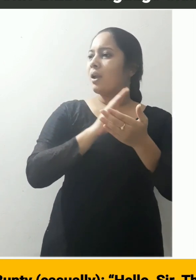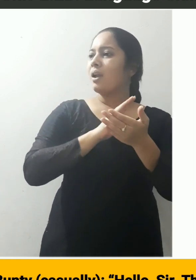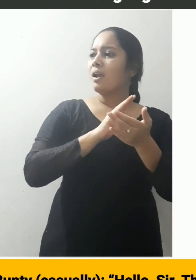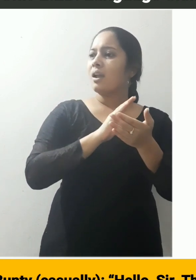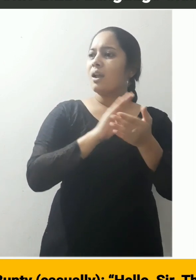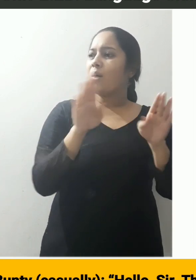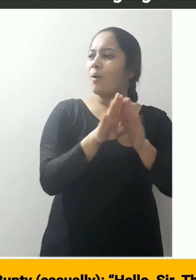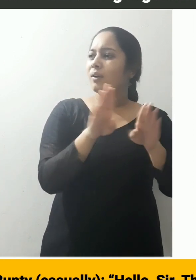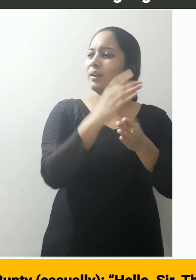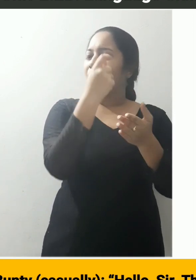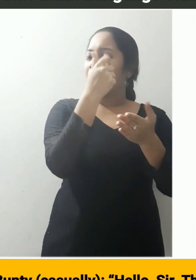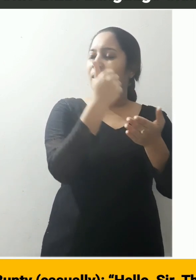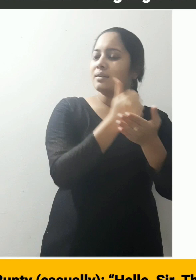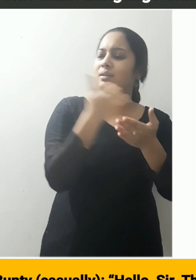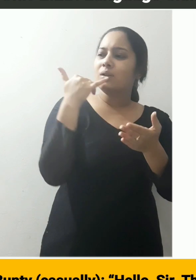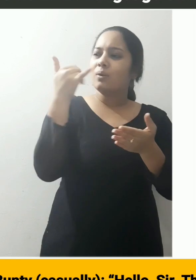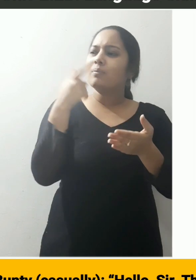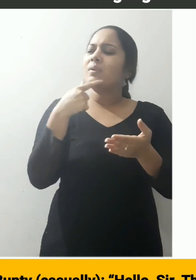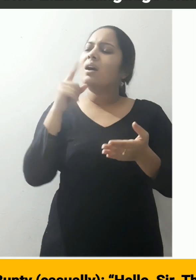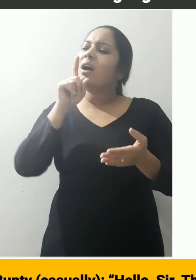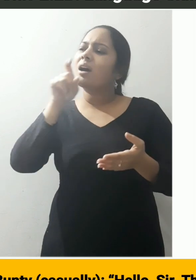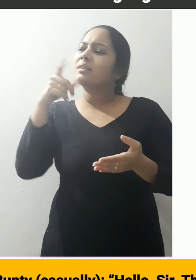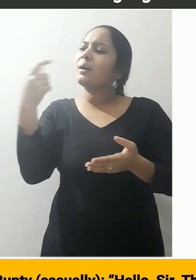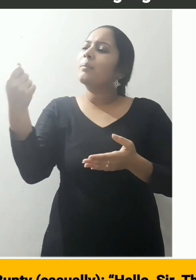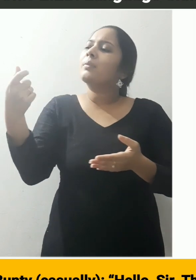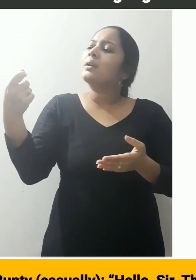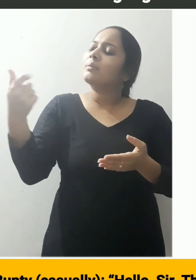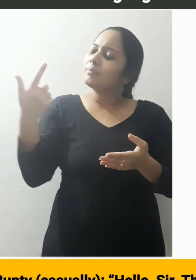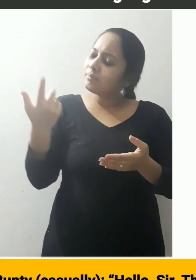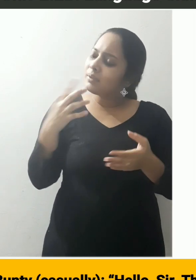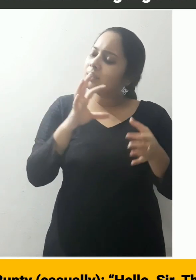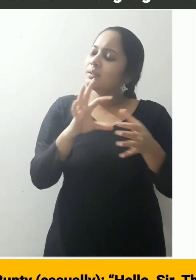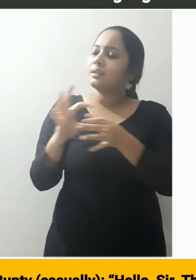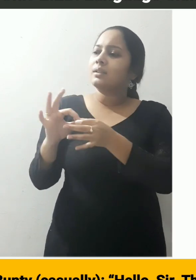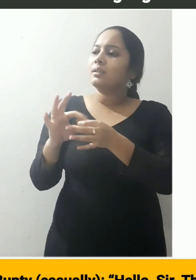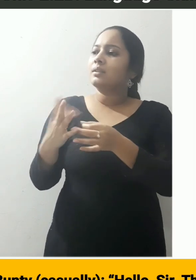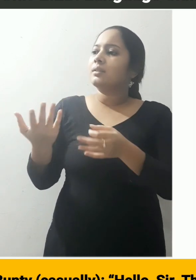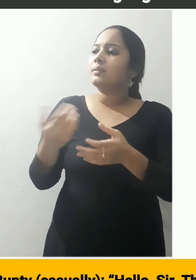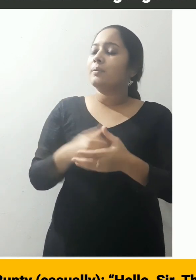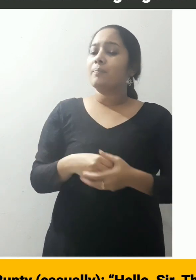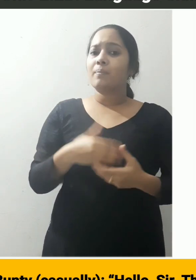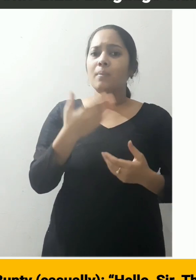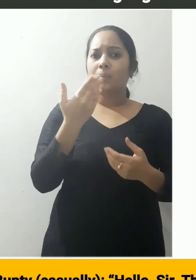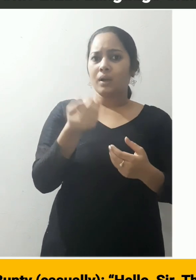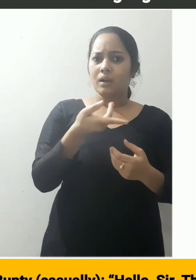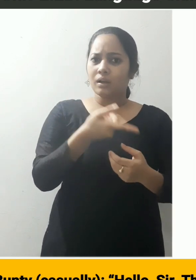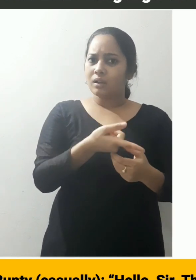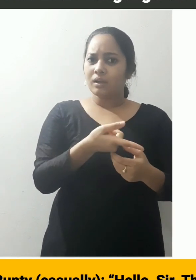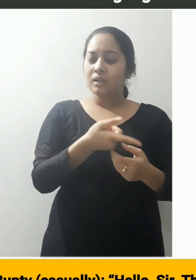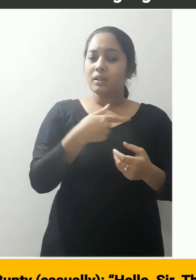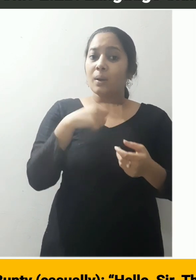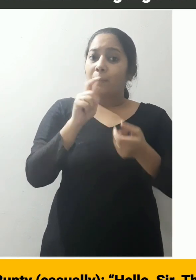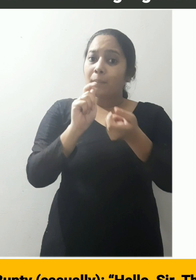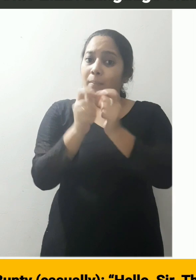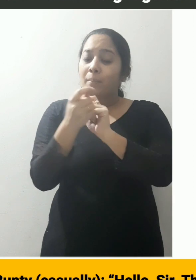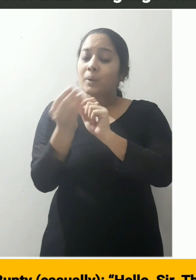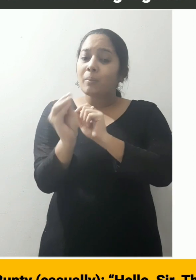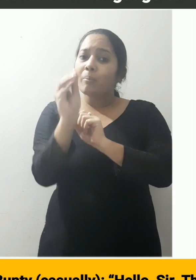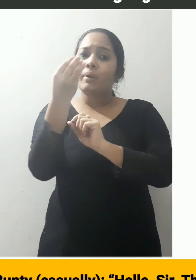Bank. I am calling you to ask you about your payment. What could have Bunty said